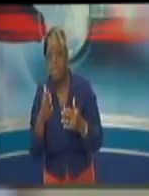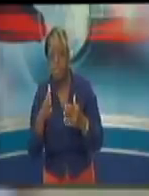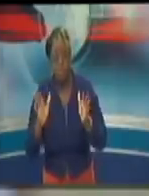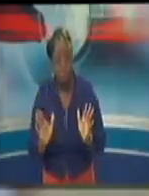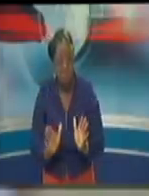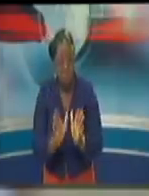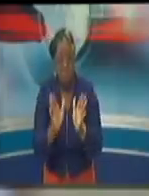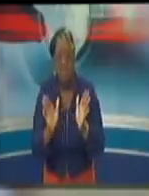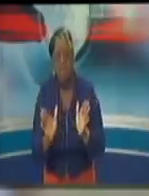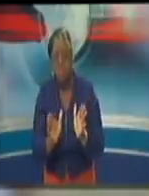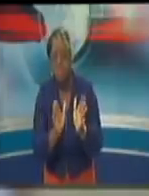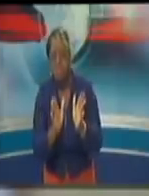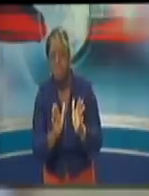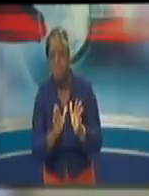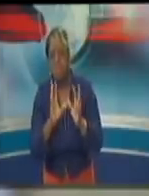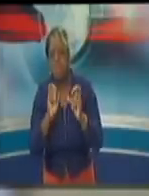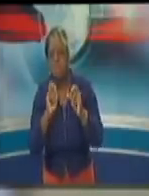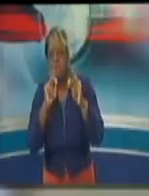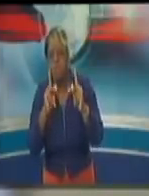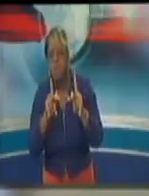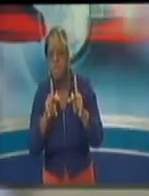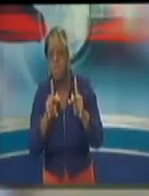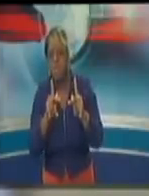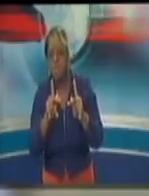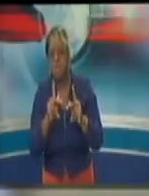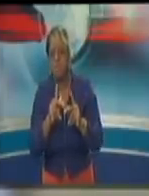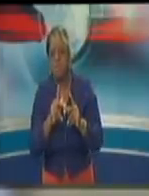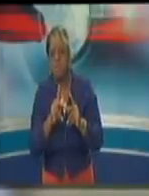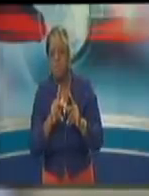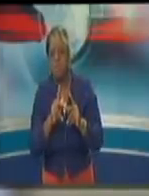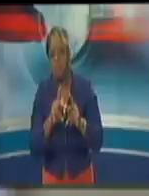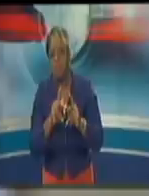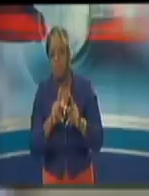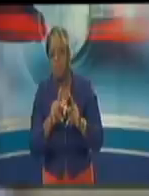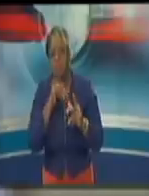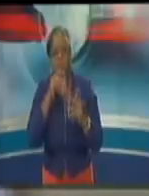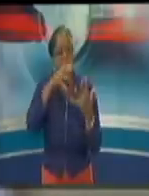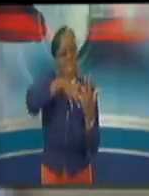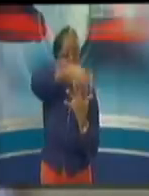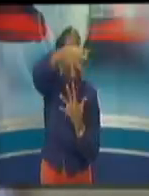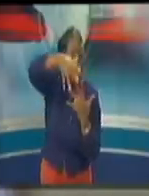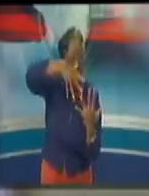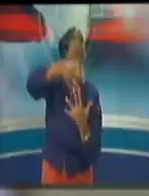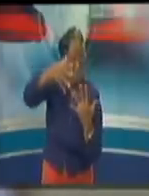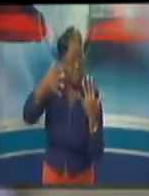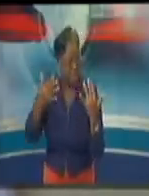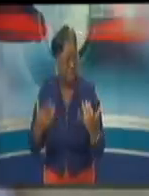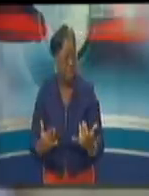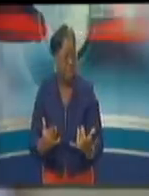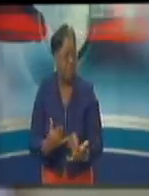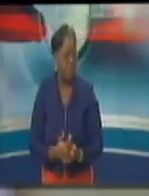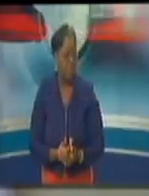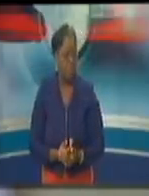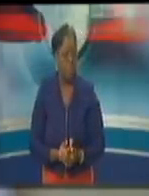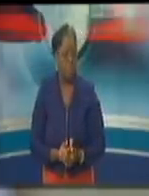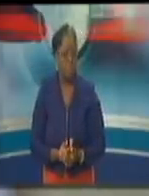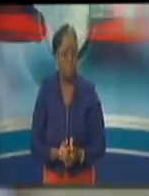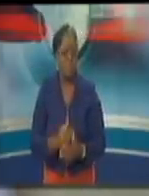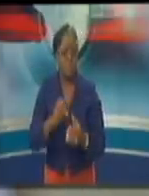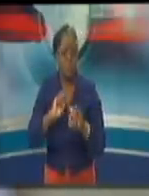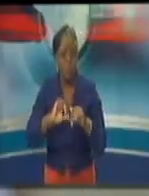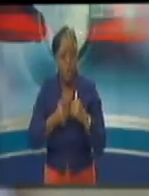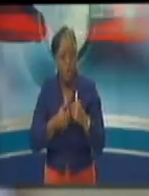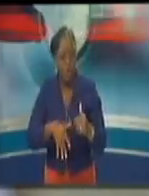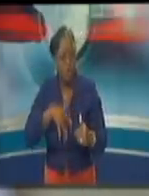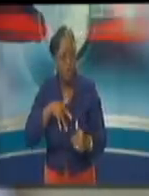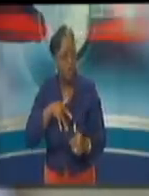to feel okay about the fact that they may not be their best selves right now. What would you encourage them to do, or how do you feel like they